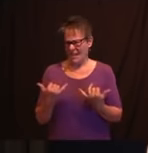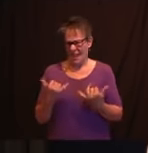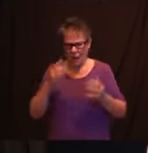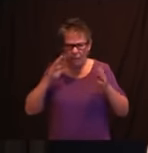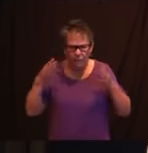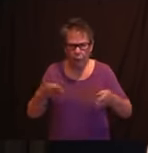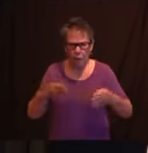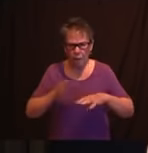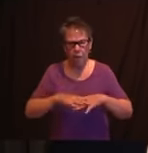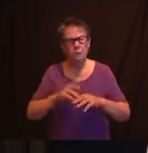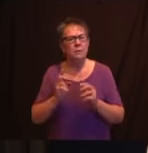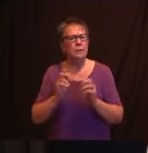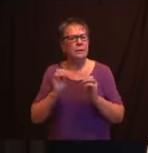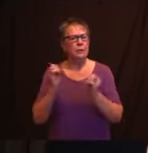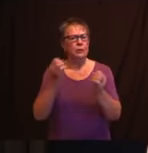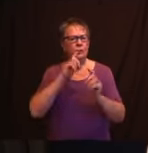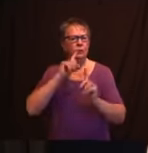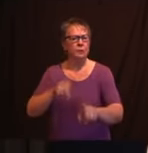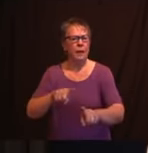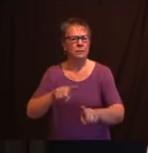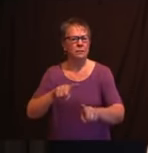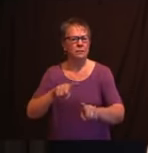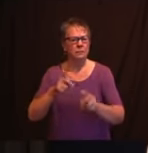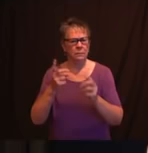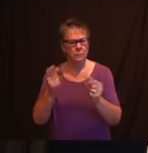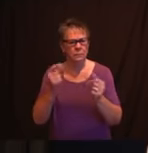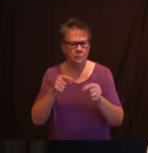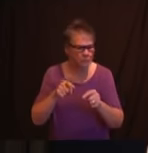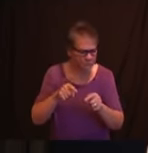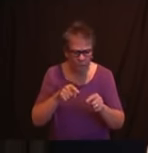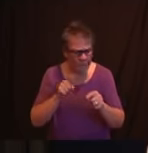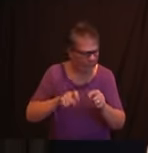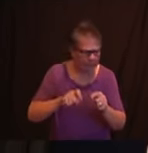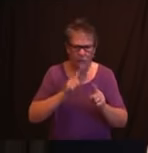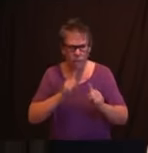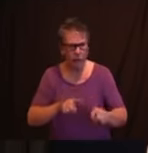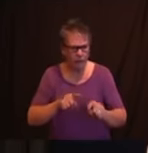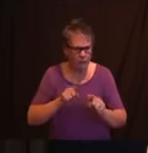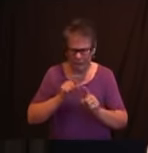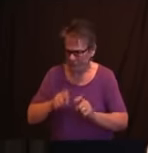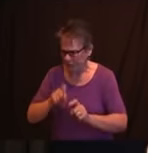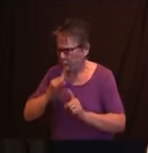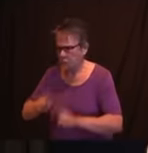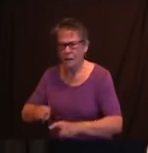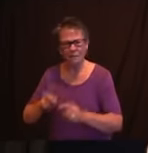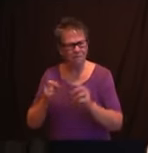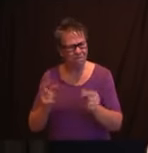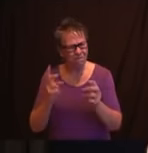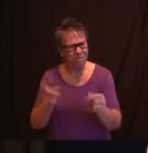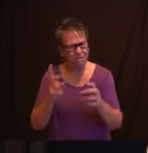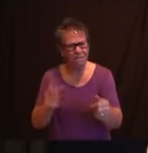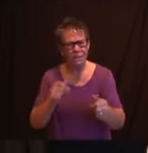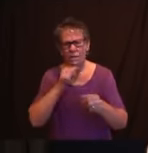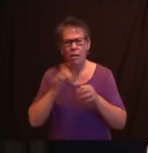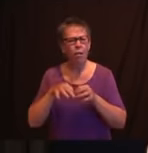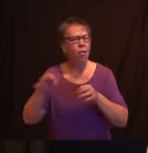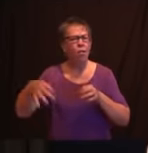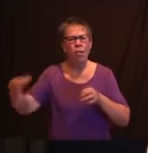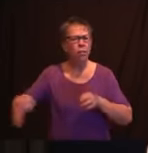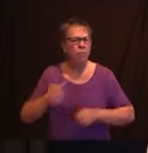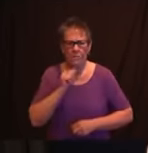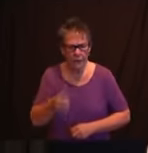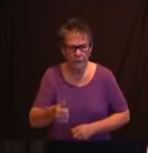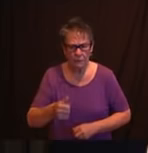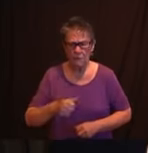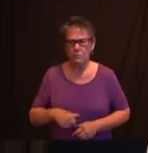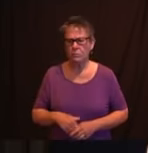have been tremendously trying for our members, who have sacrificed their safety, their health,